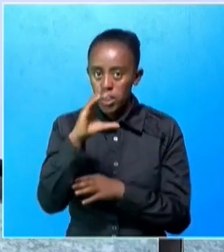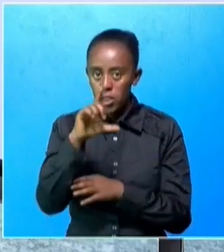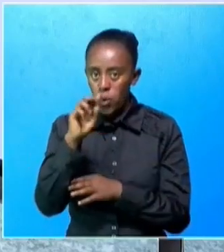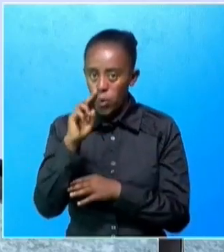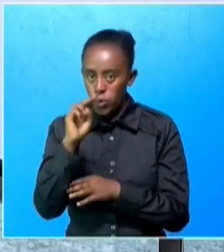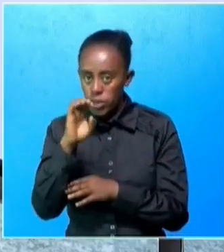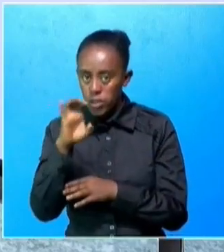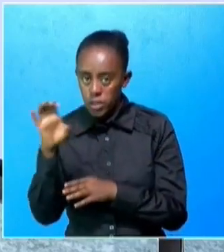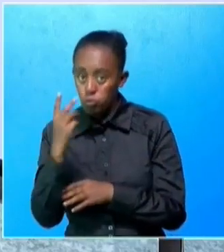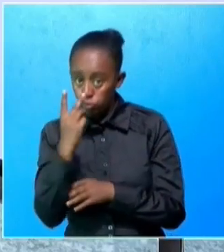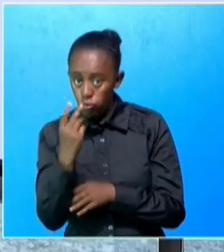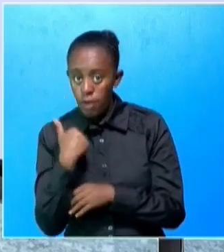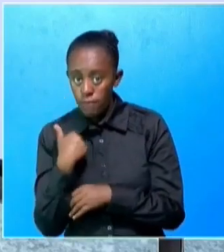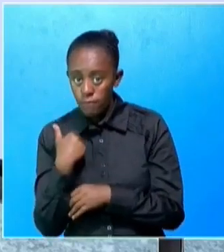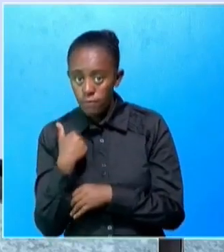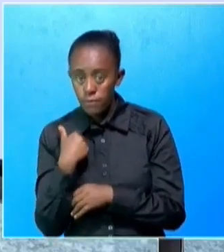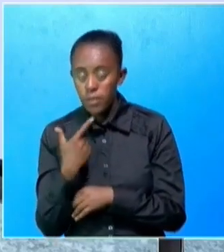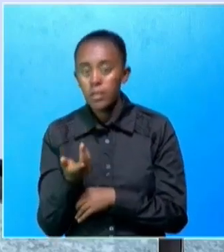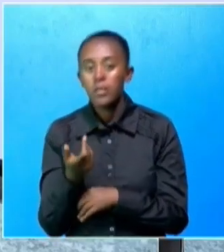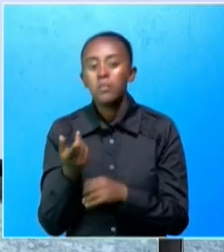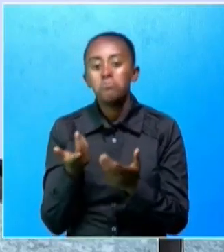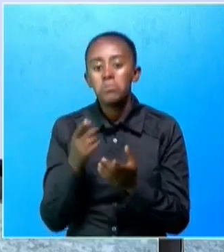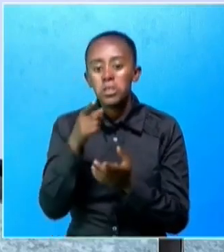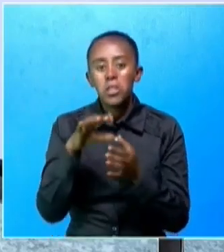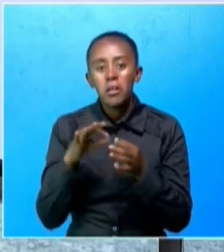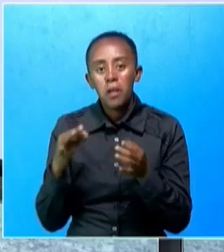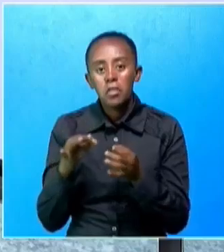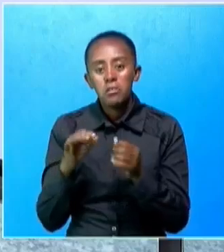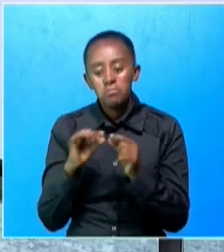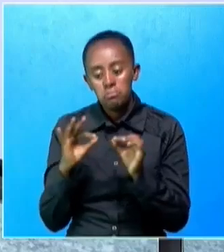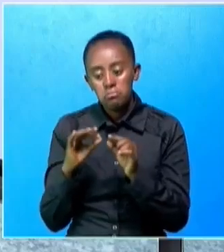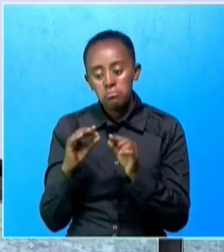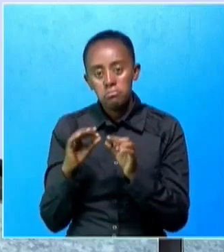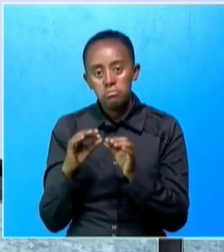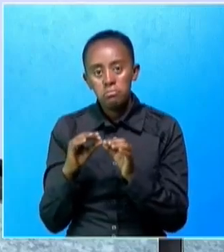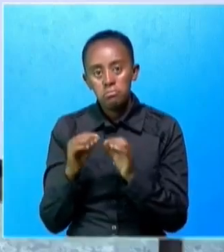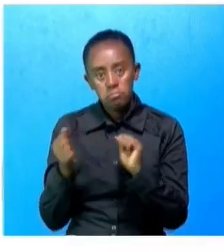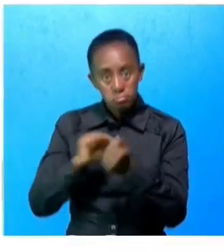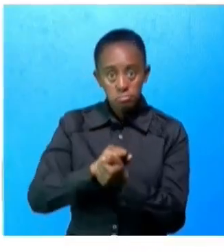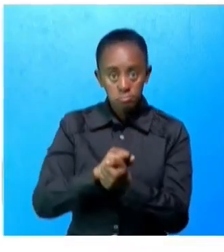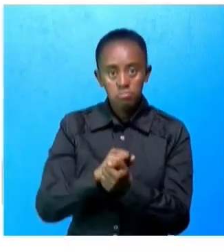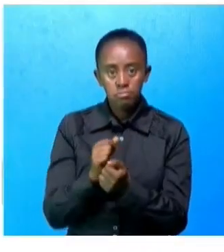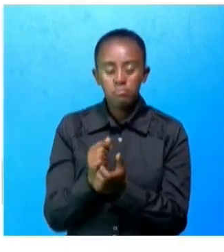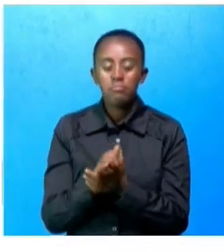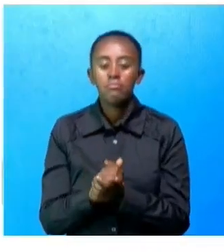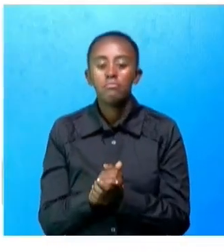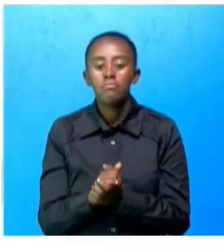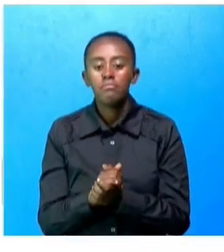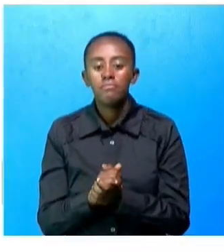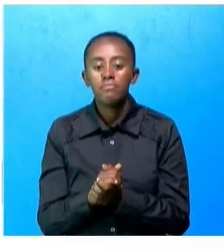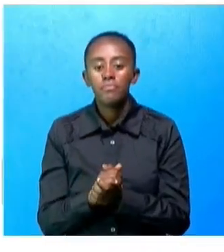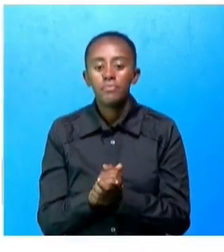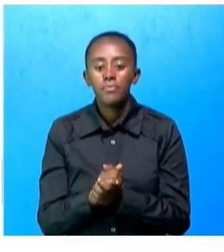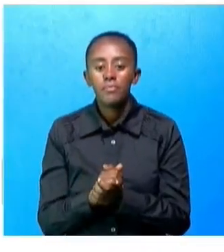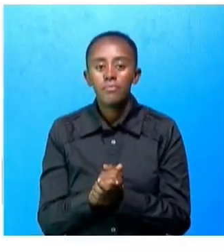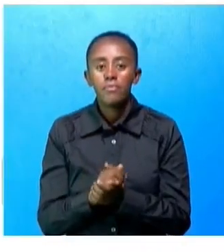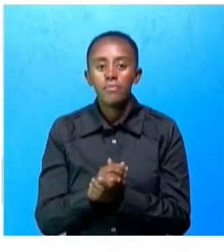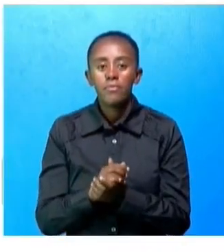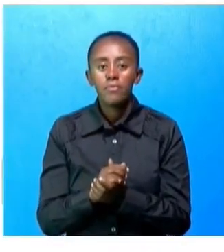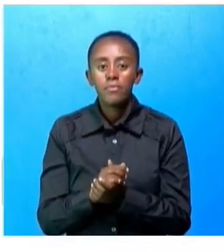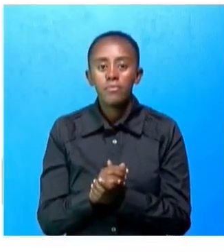All right, this sentence can be also written in such a way. Okay, come on. I will